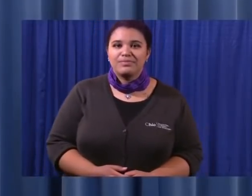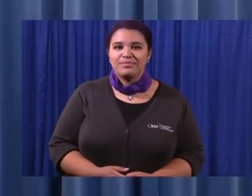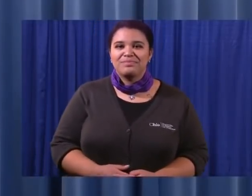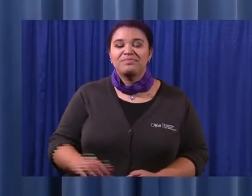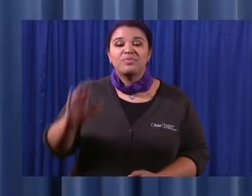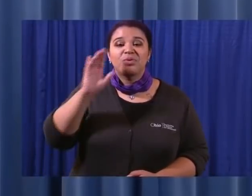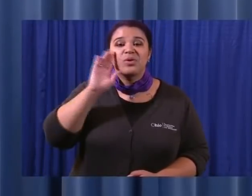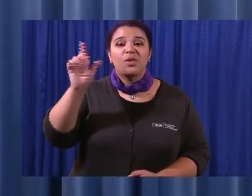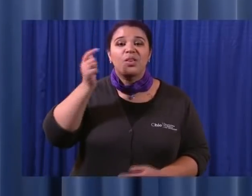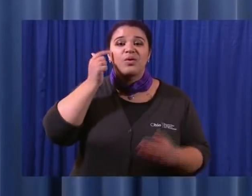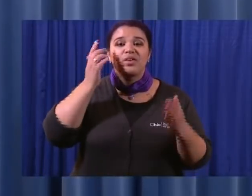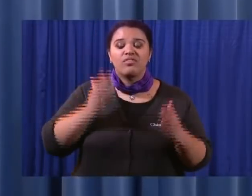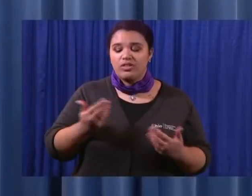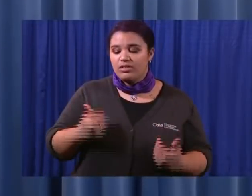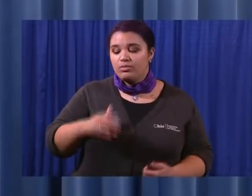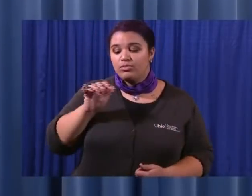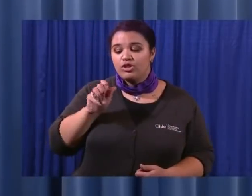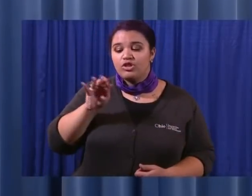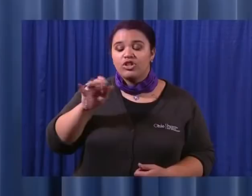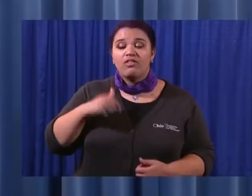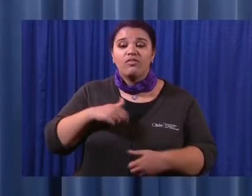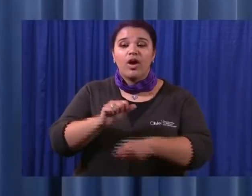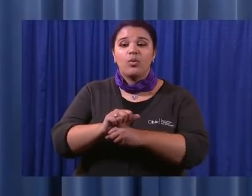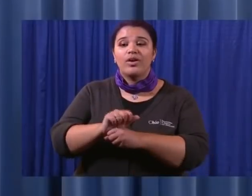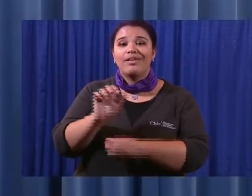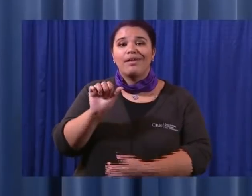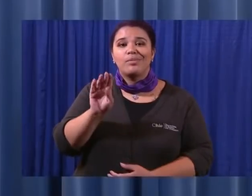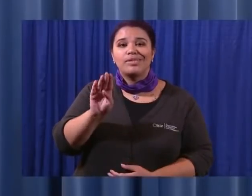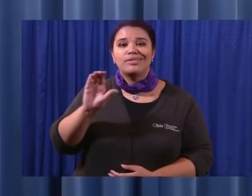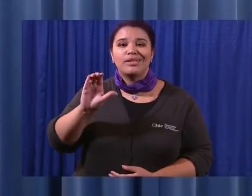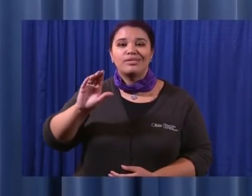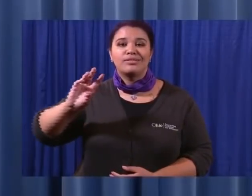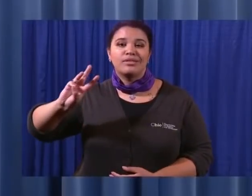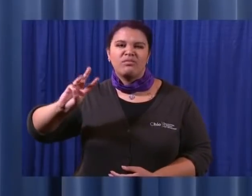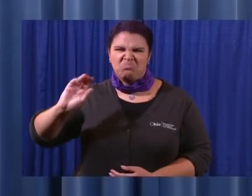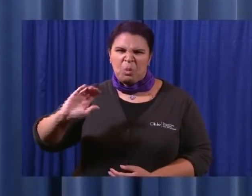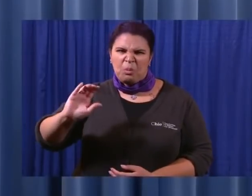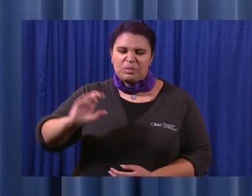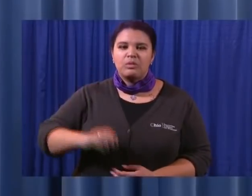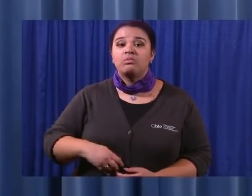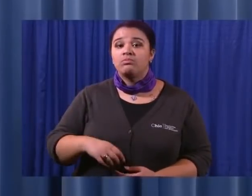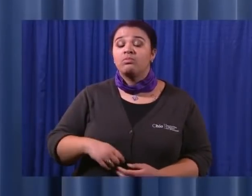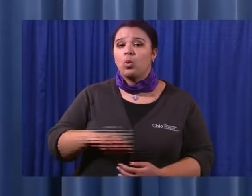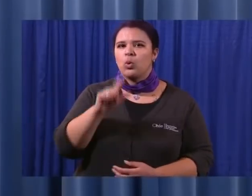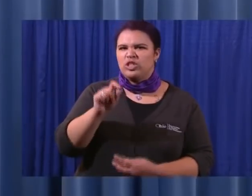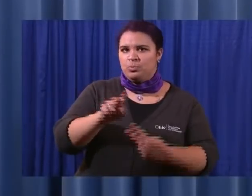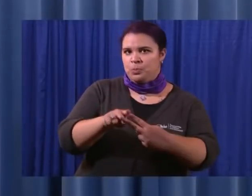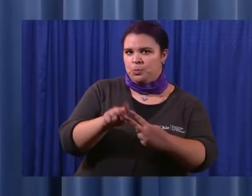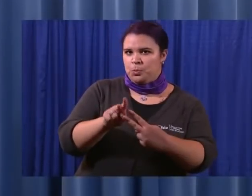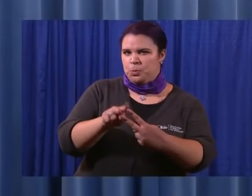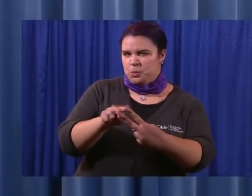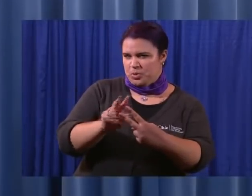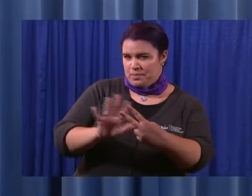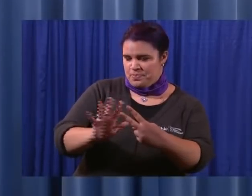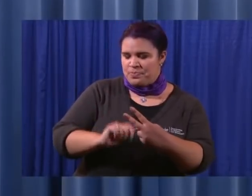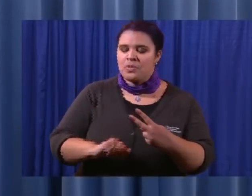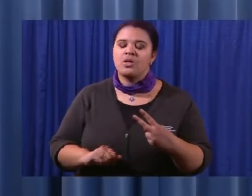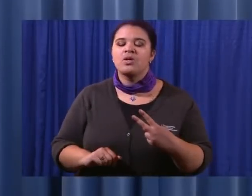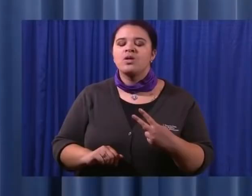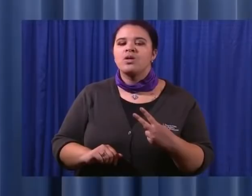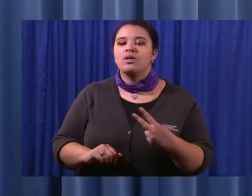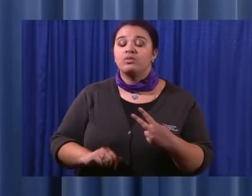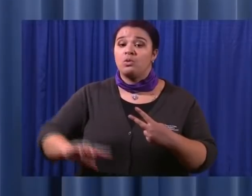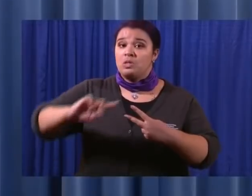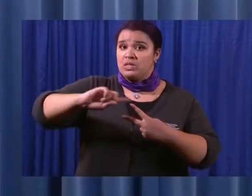Hi, Governor. Jeff Reddick from ABC6 here in Columbus. This is sort of a two-part question, if you follow with me. First, we